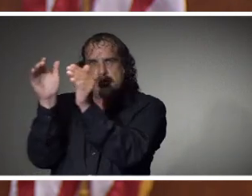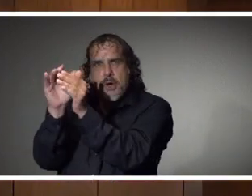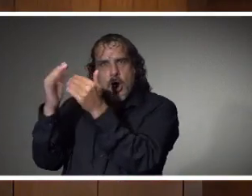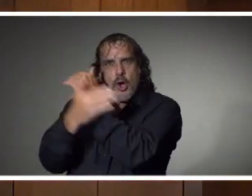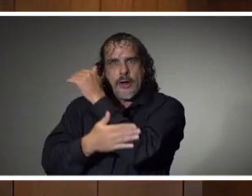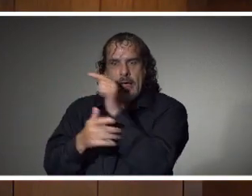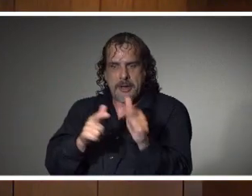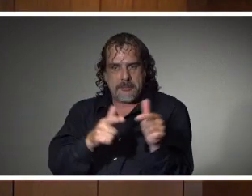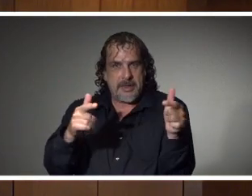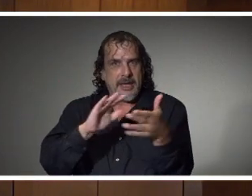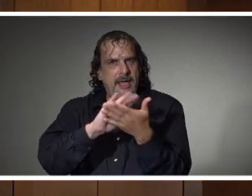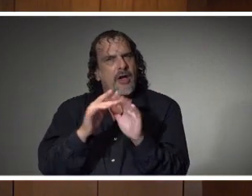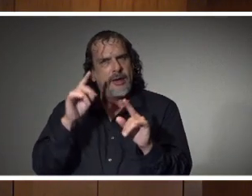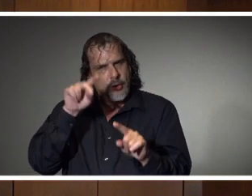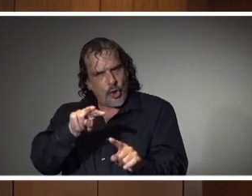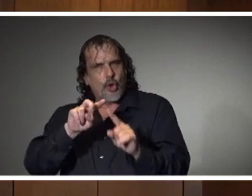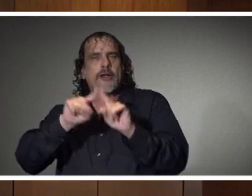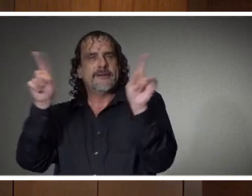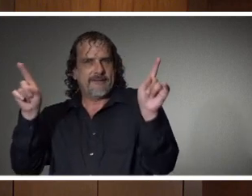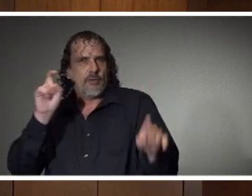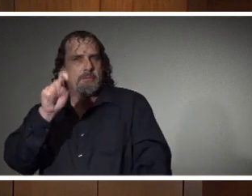Dave Elliott, WLOX, has a